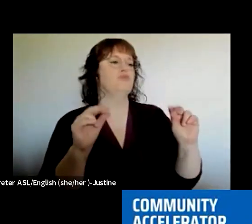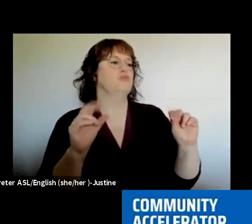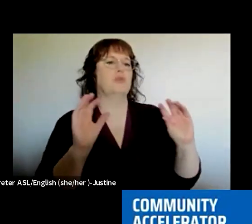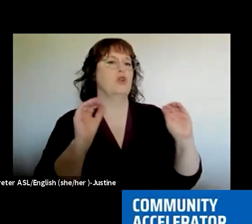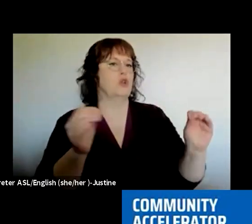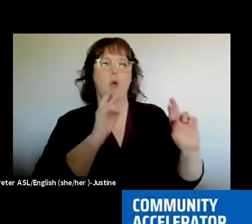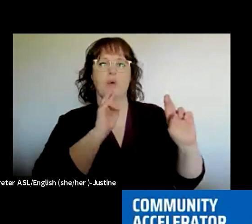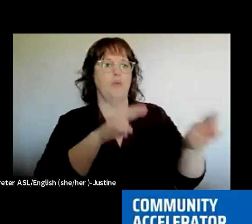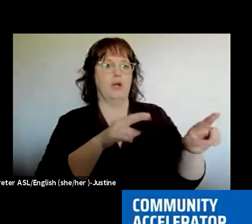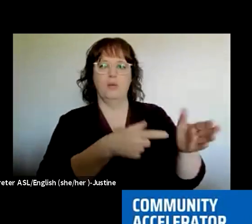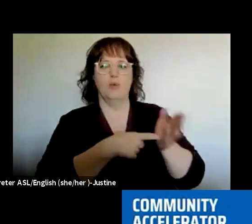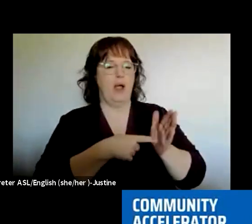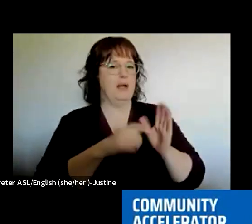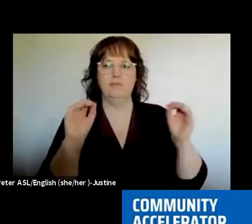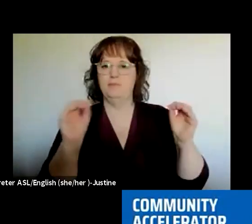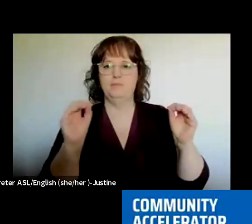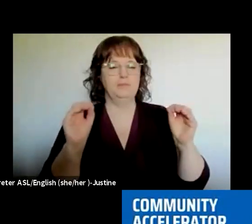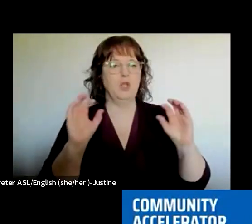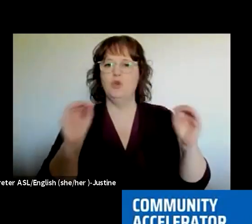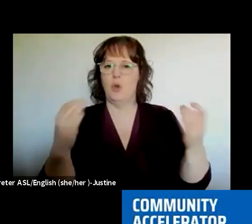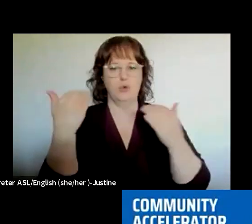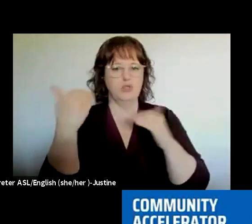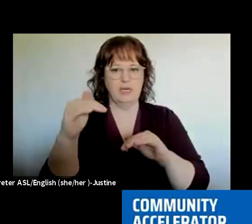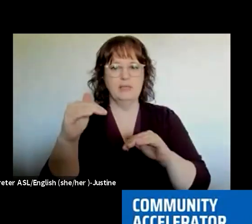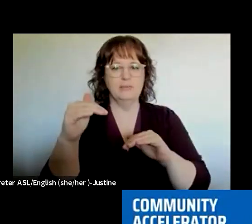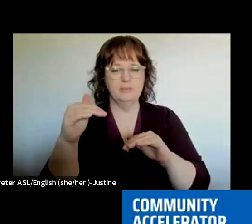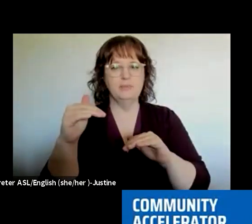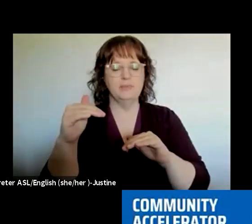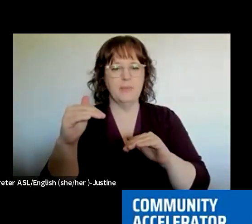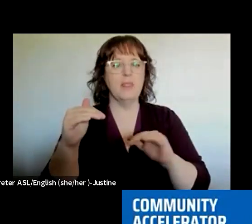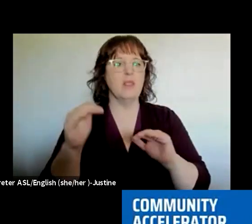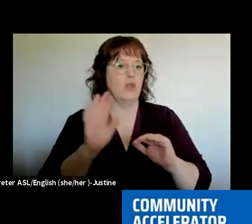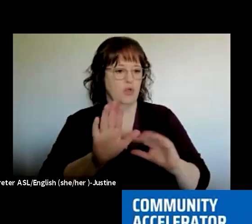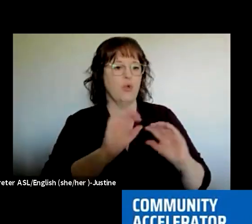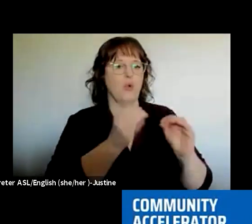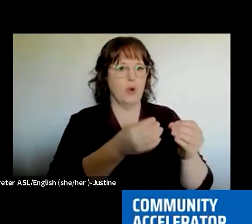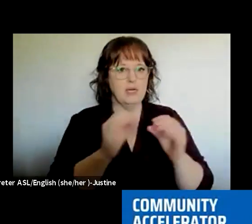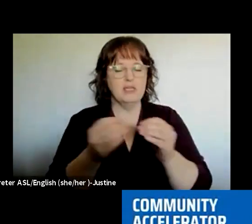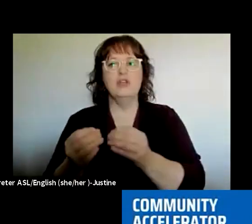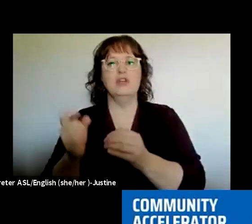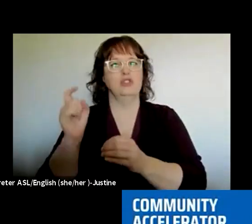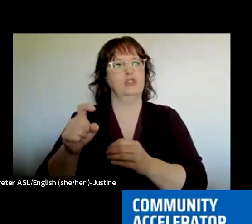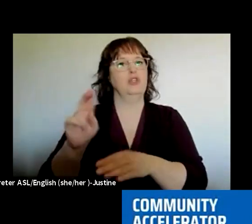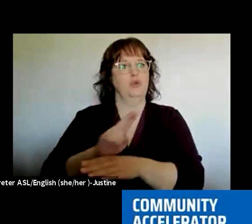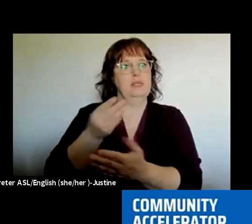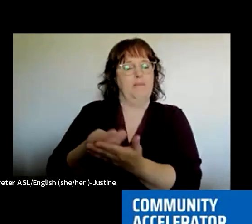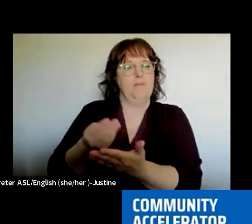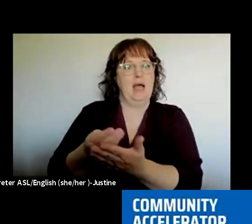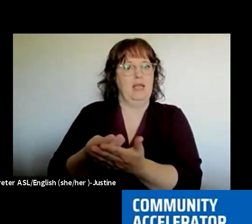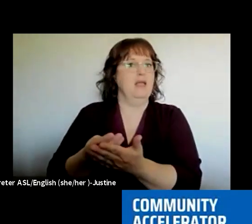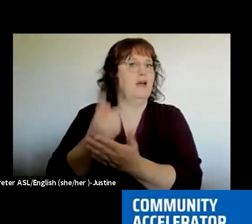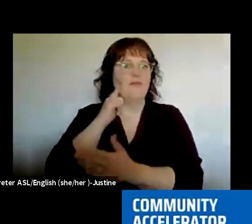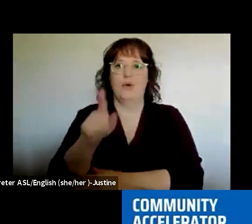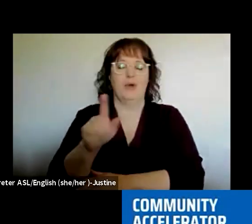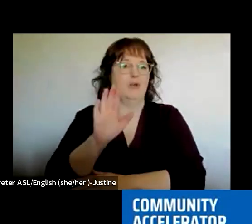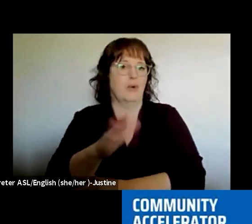this grant. These grants are unrestricted, and recipient organizations should use the grant dollars as they see fit. So the questions we